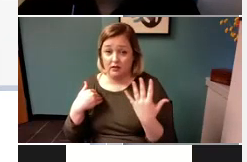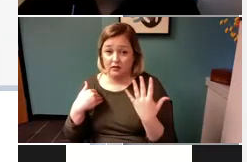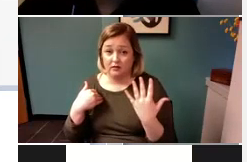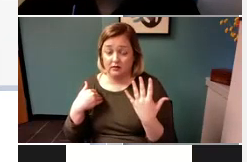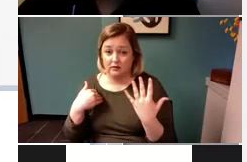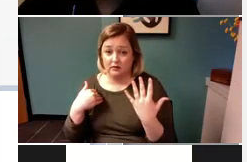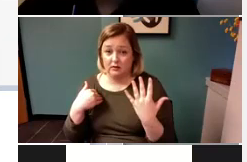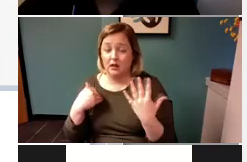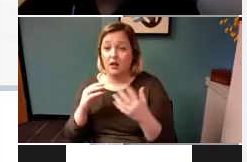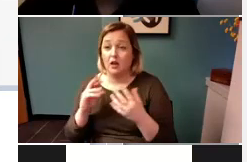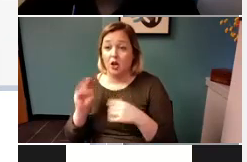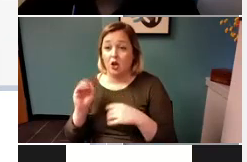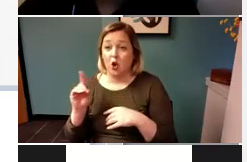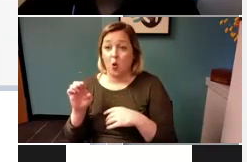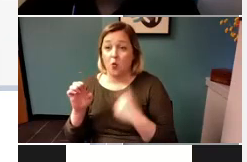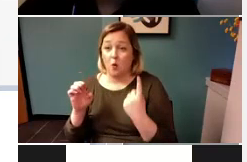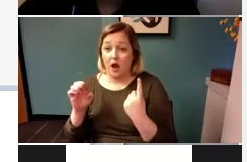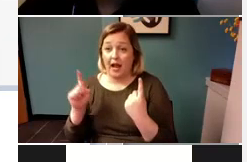every other node.